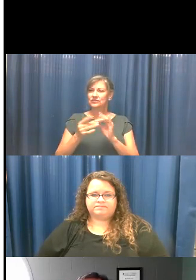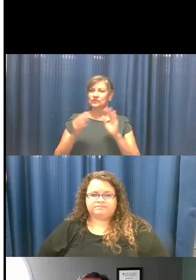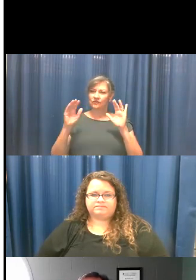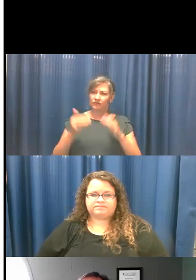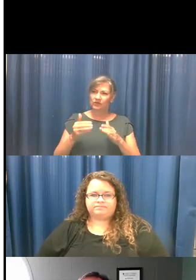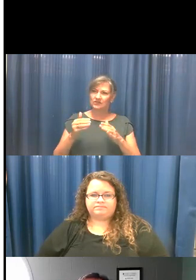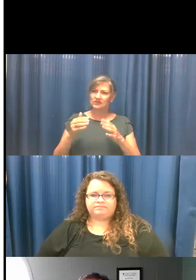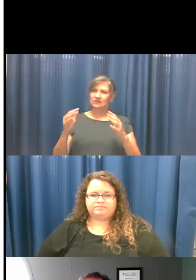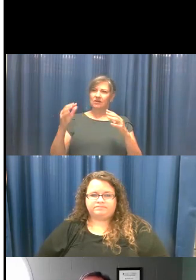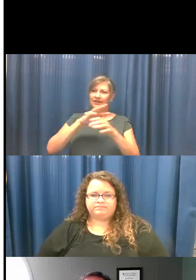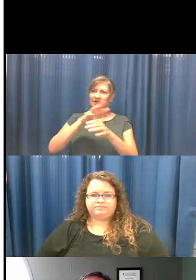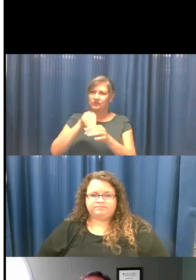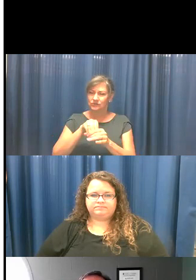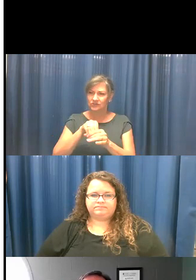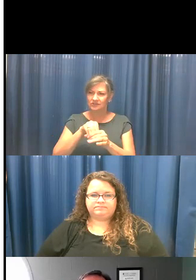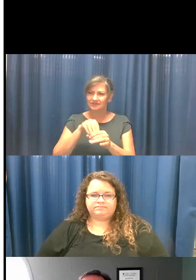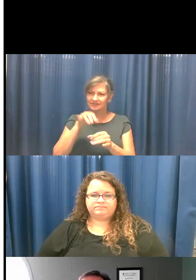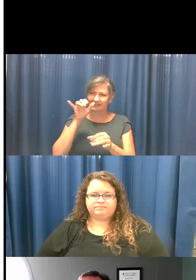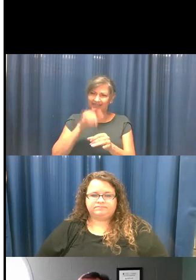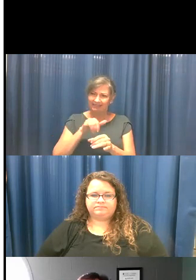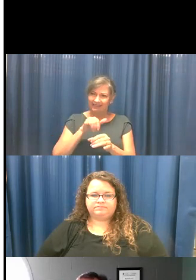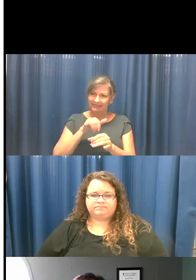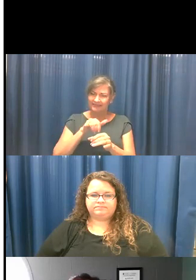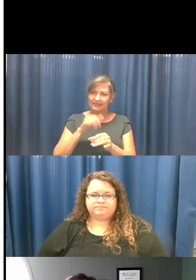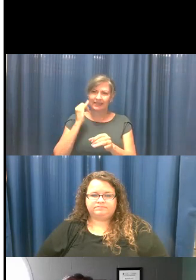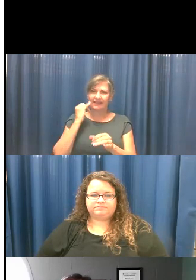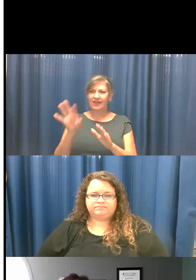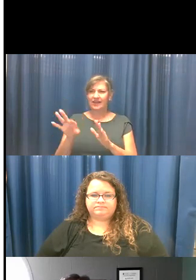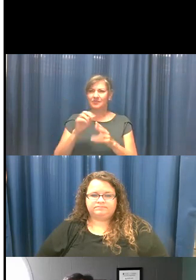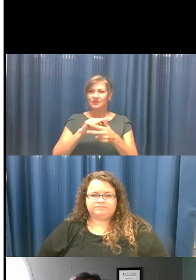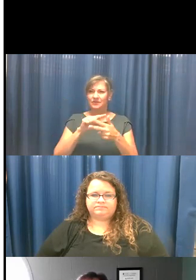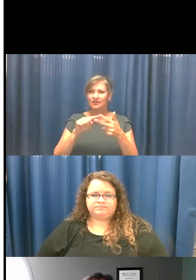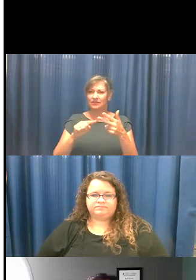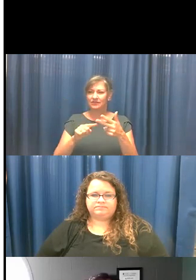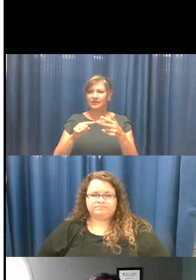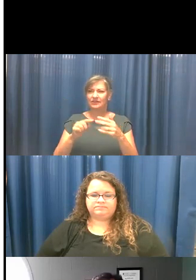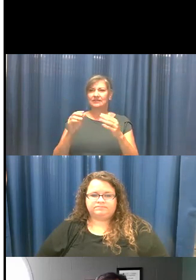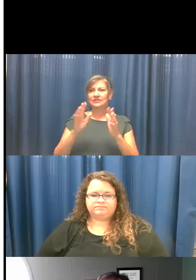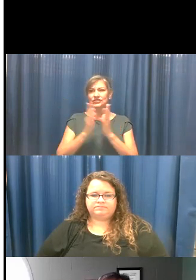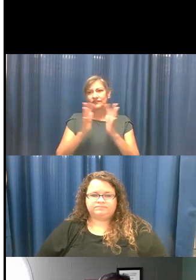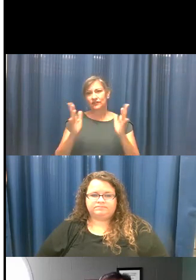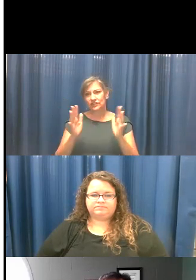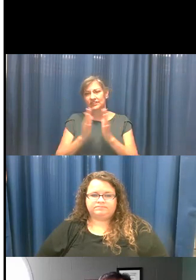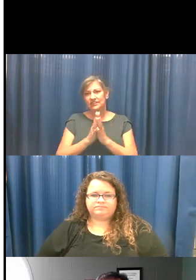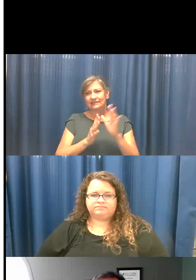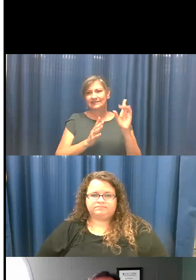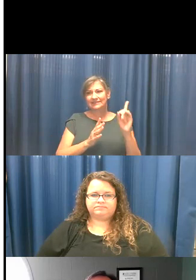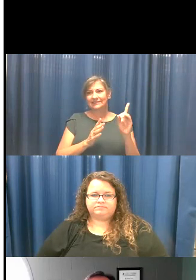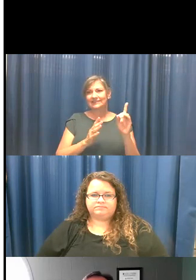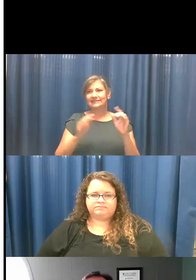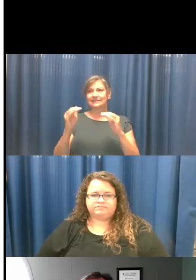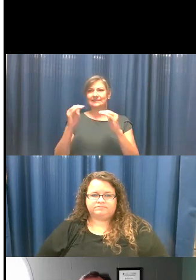the inclusion part of this, if I had to pick one of those 3 letters, diversity, the D, the E, or the